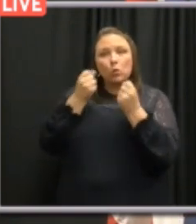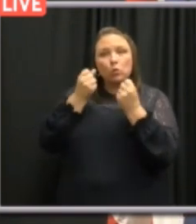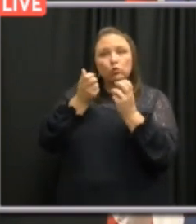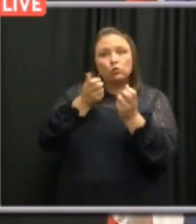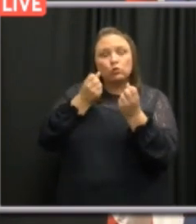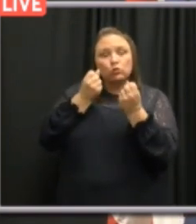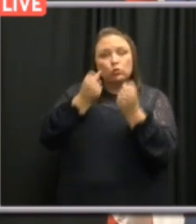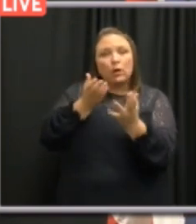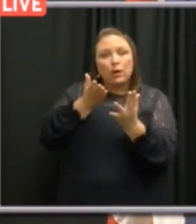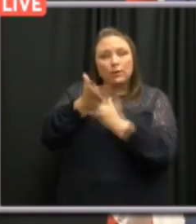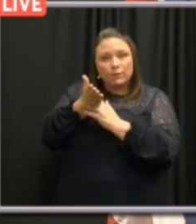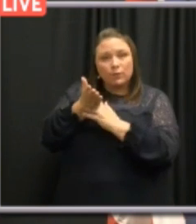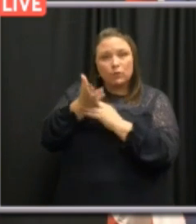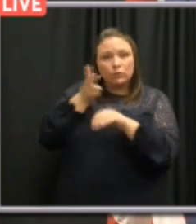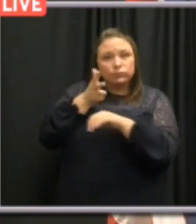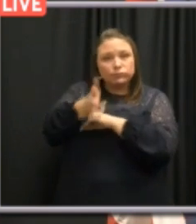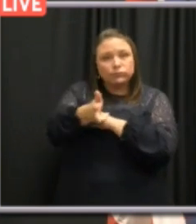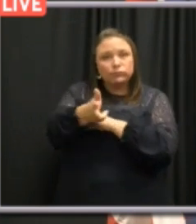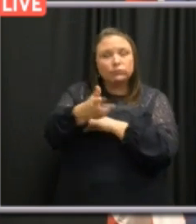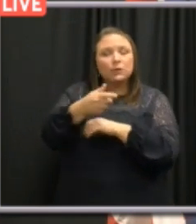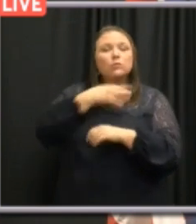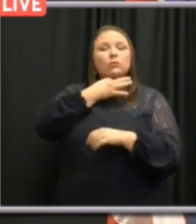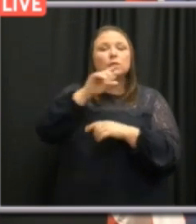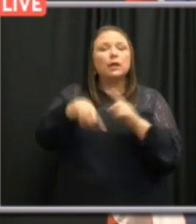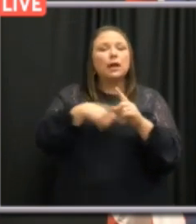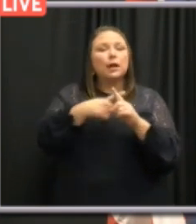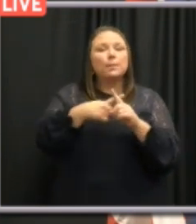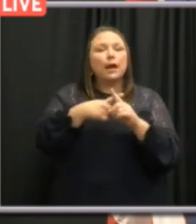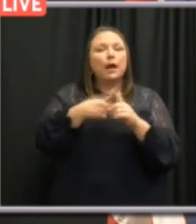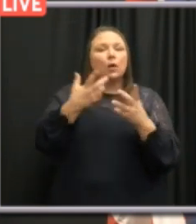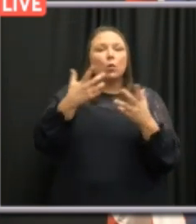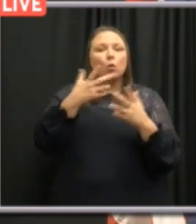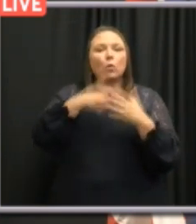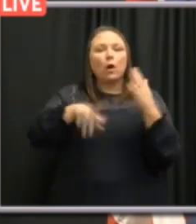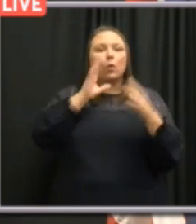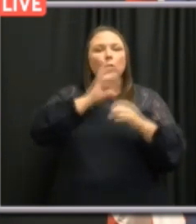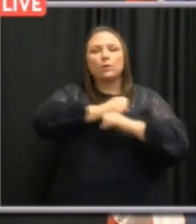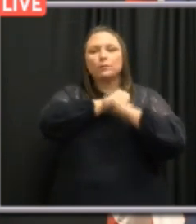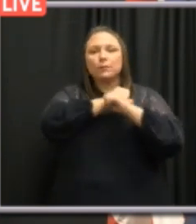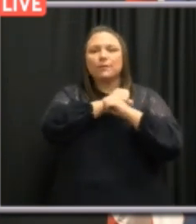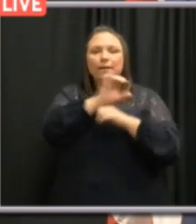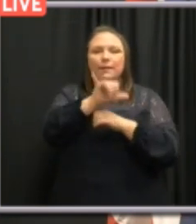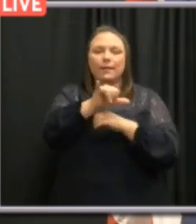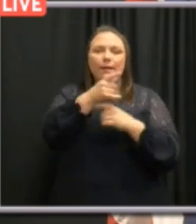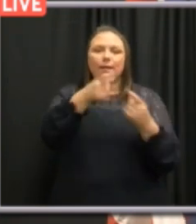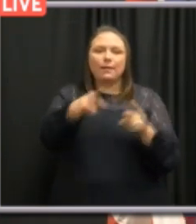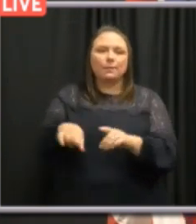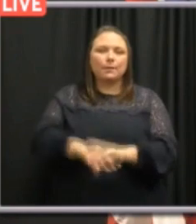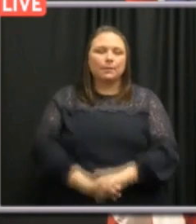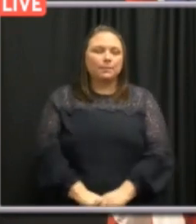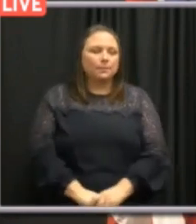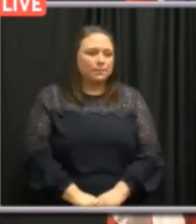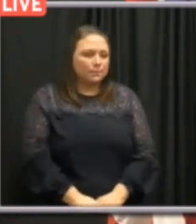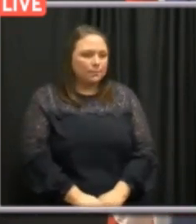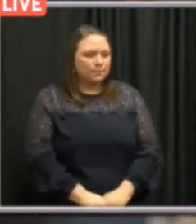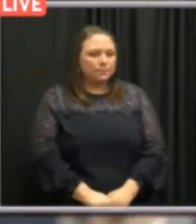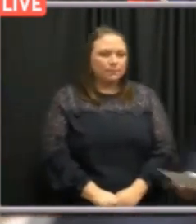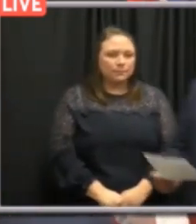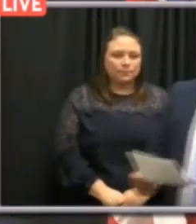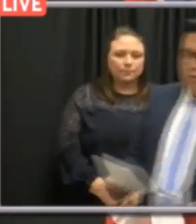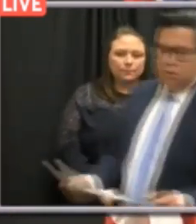If not, curious on kind of what would be the factors preventing that from happening. Thank you, Ian. Dr. Jahangir.